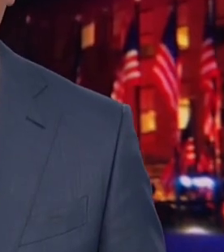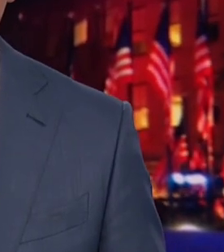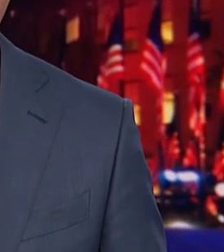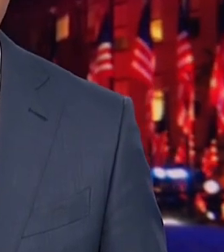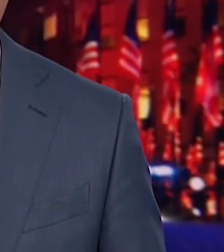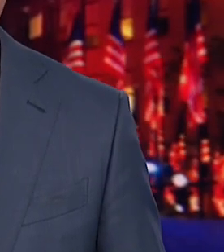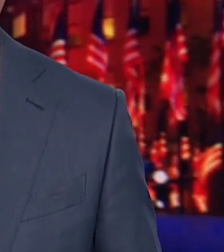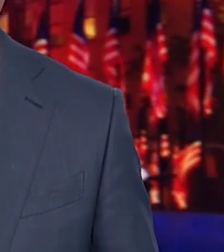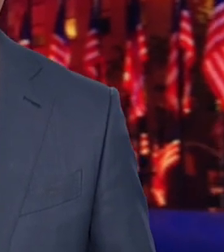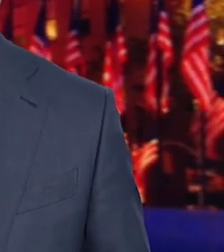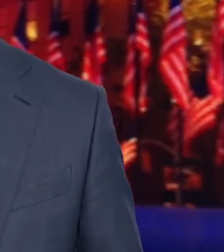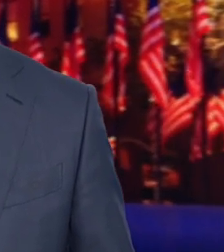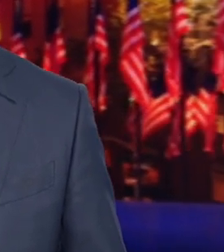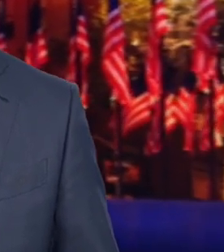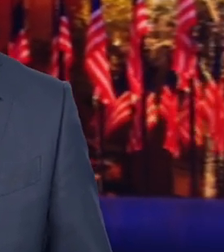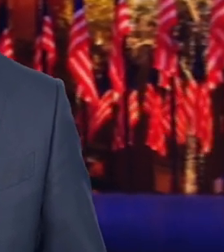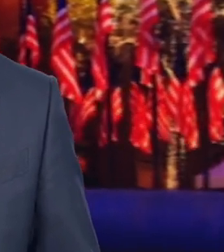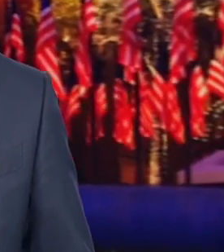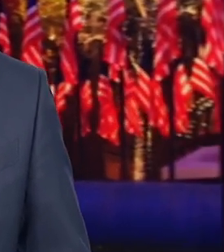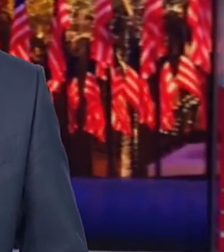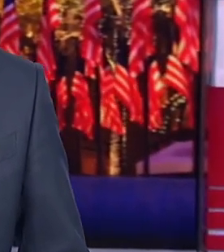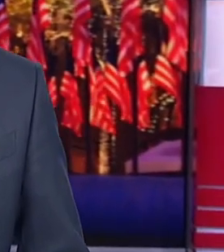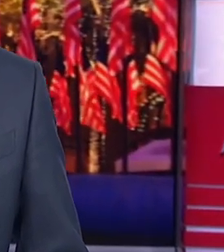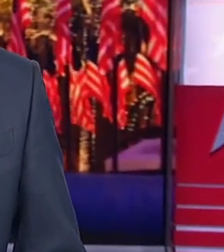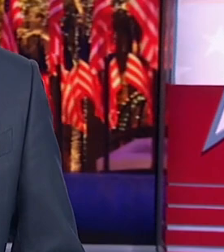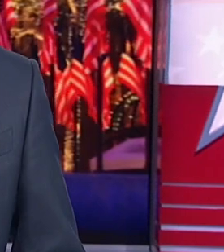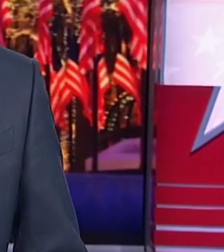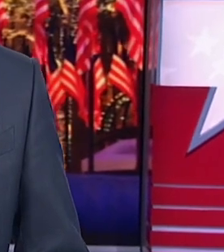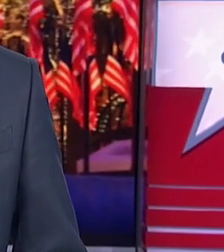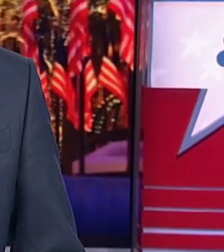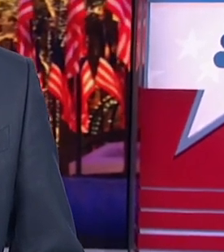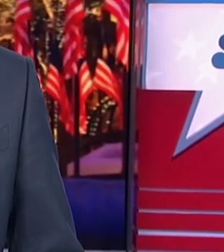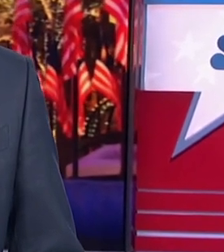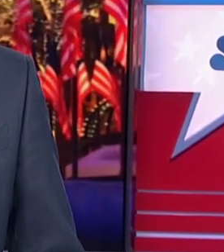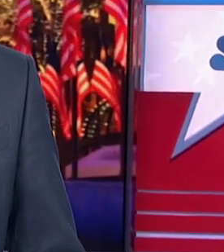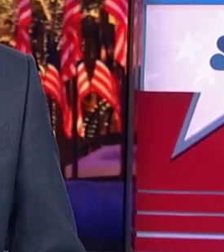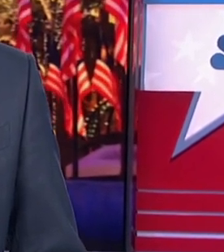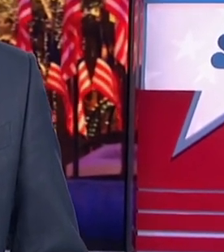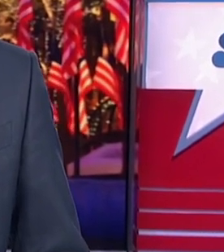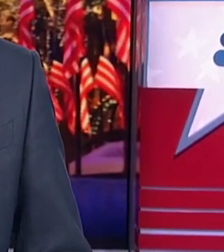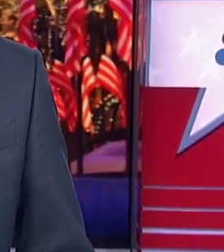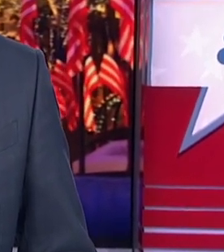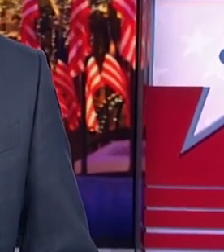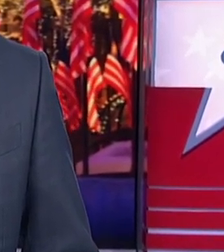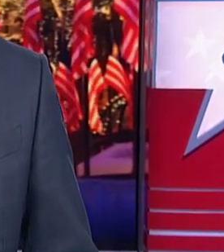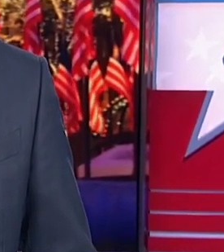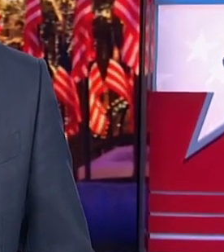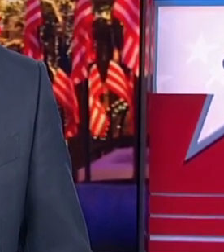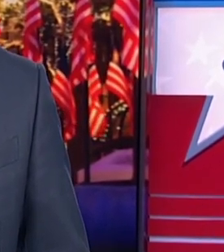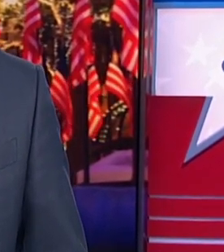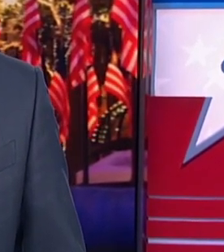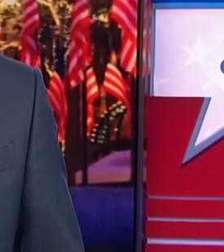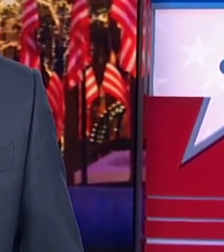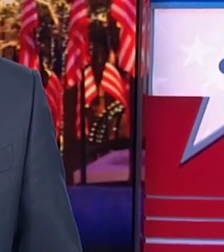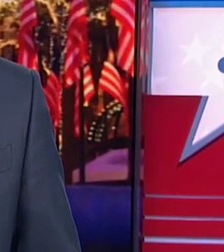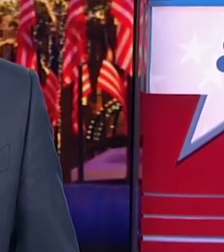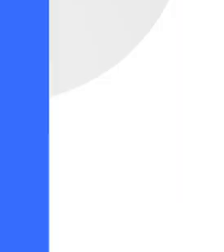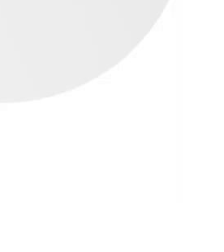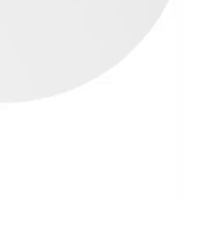Thanks for watching our YouTube channel. Follow today's top stories and breaking news by downloading the NBC News app.